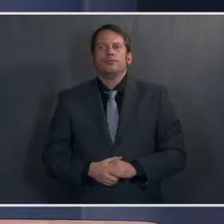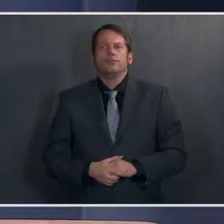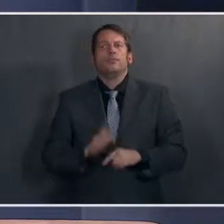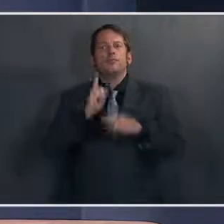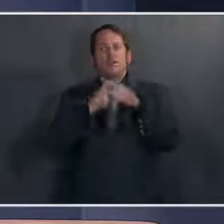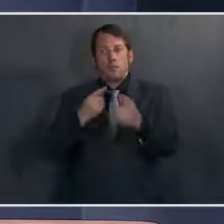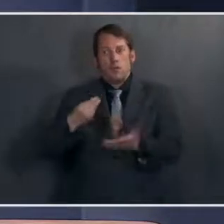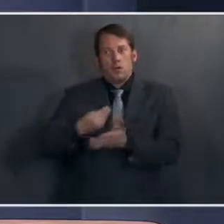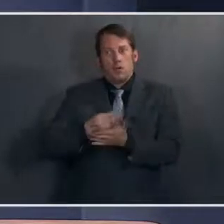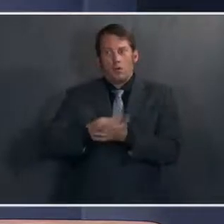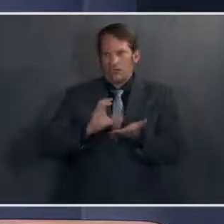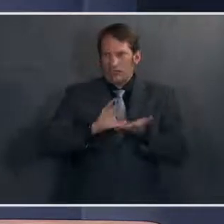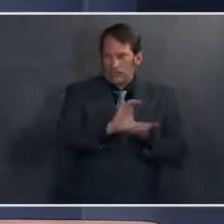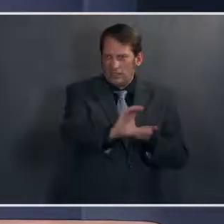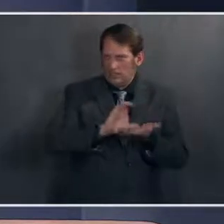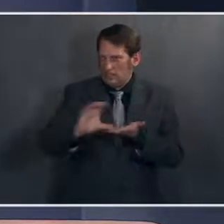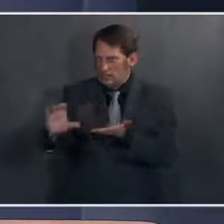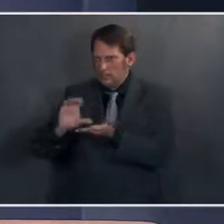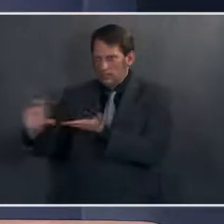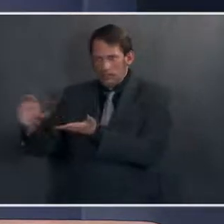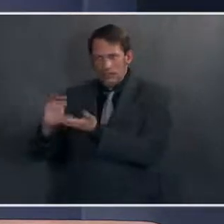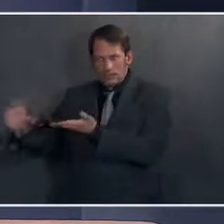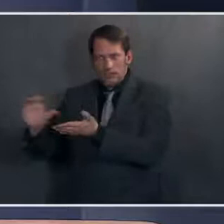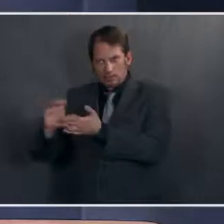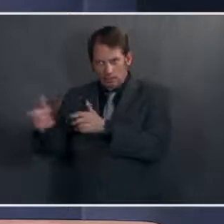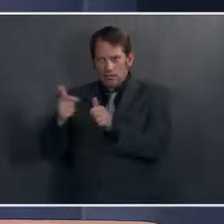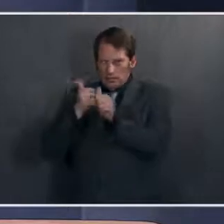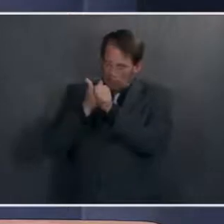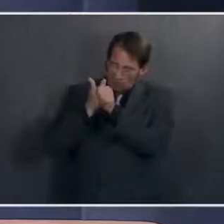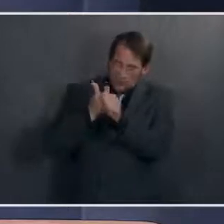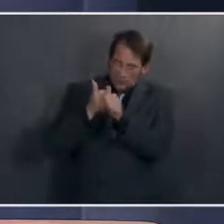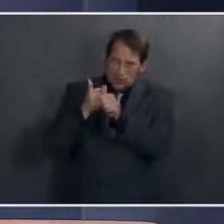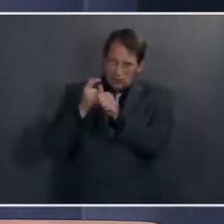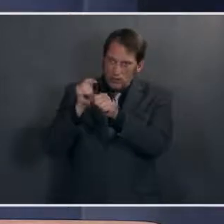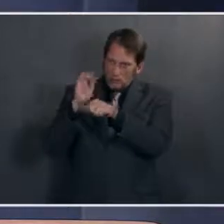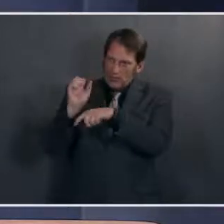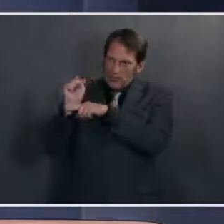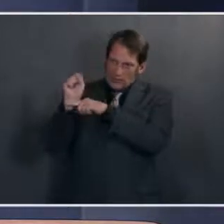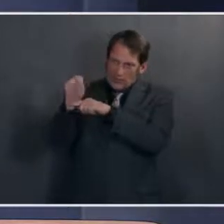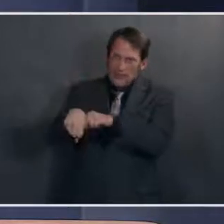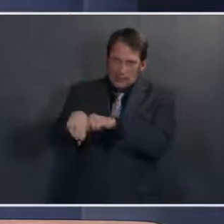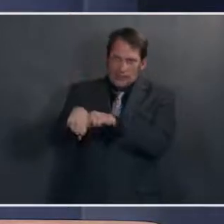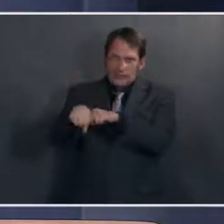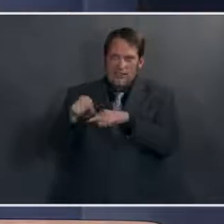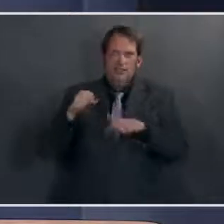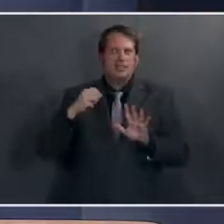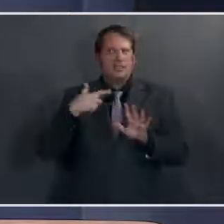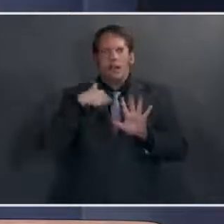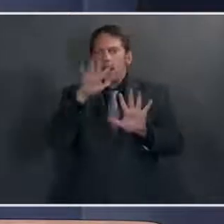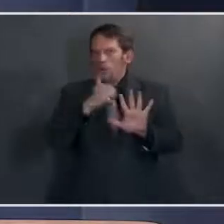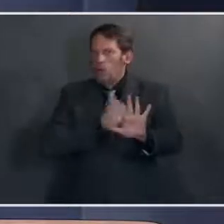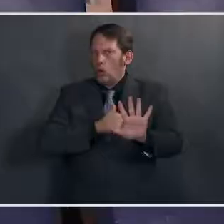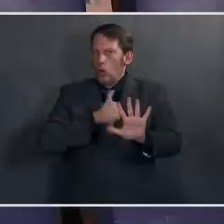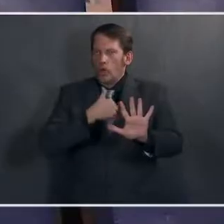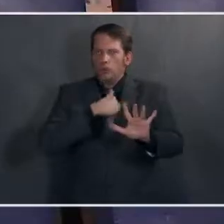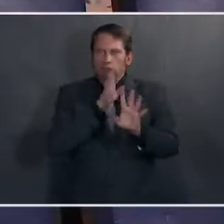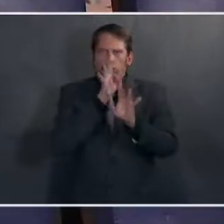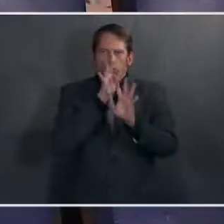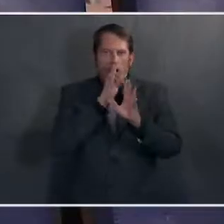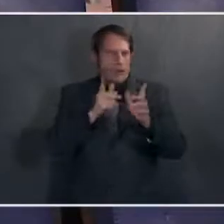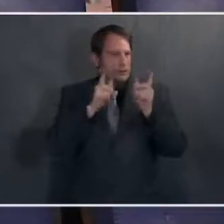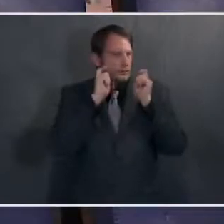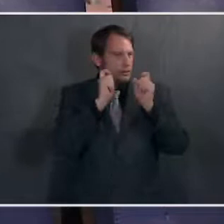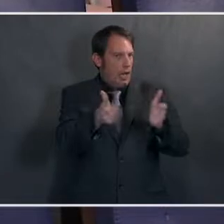defeat emerging COVID-19 strains. I know that was a lot, but it's a lot of interest in this issue. Go ahead, Josh. Thanks so much,